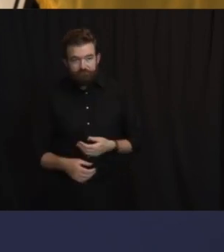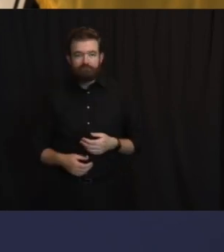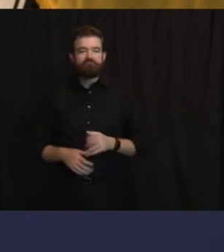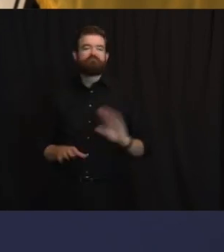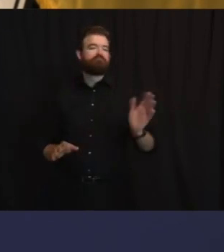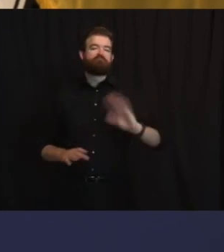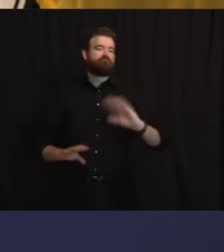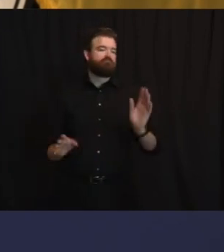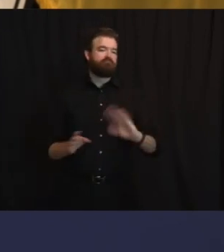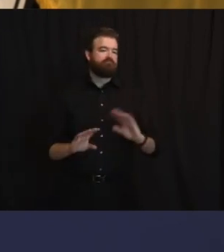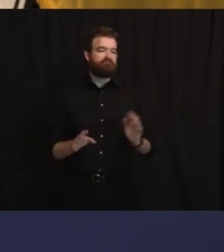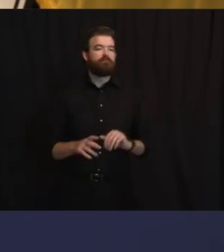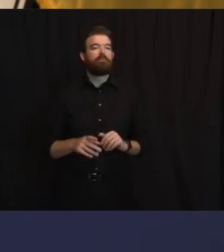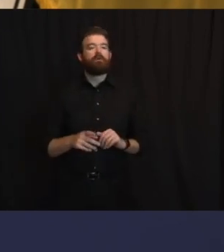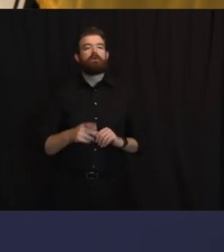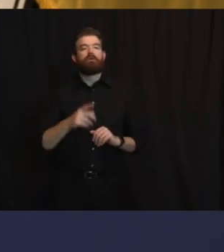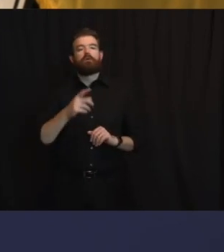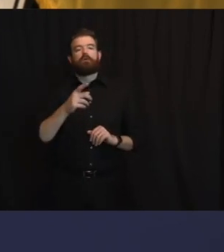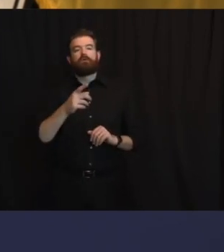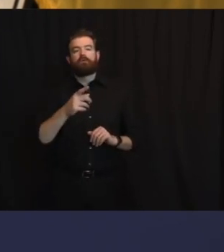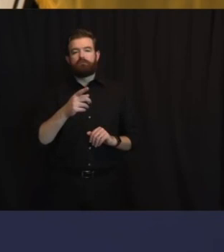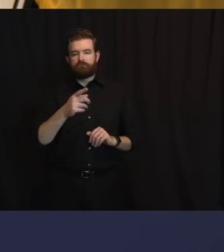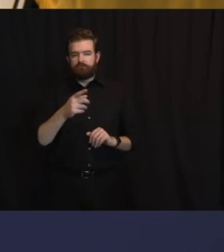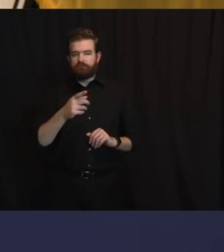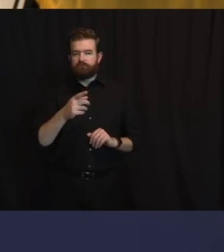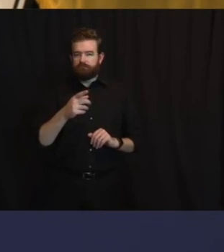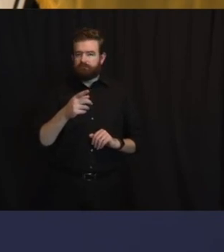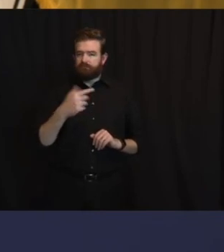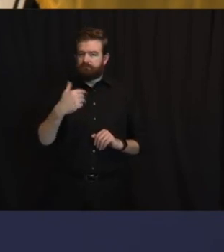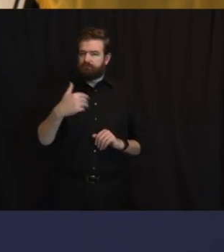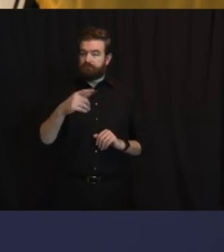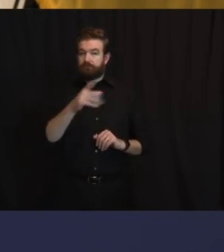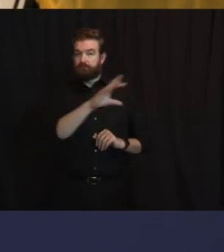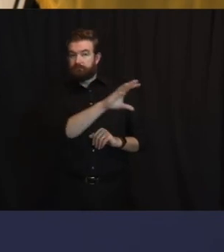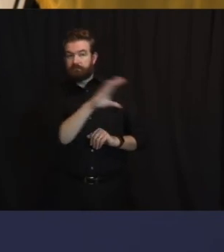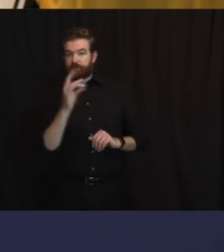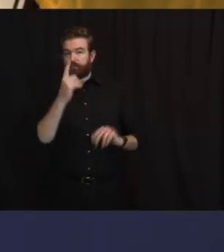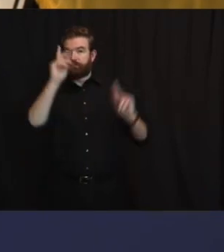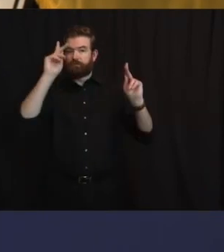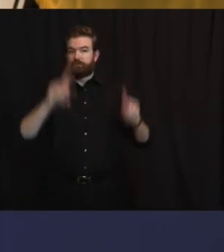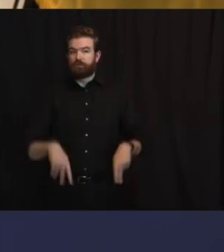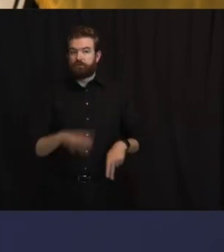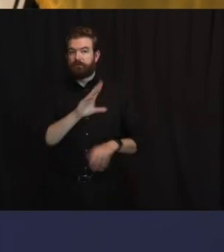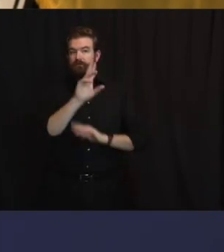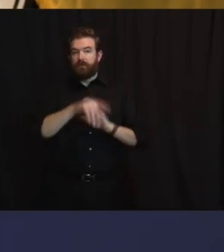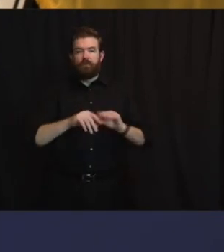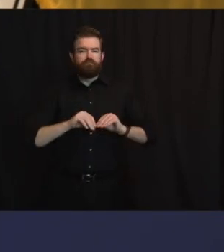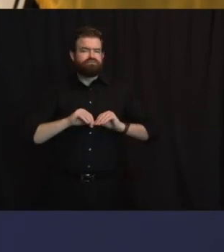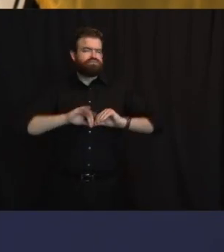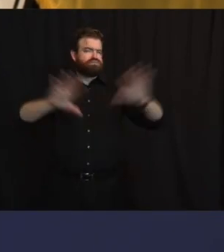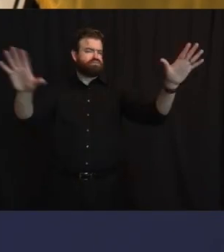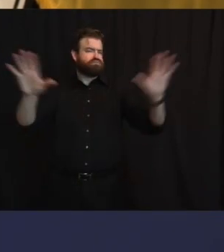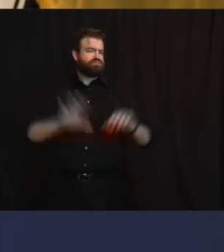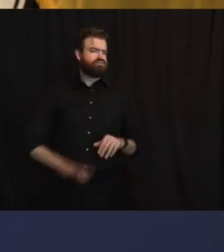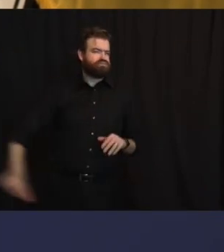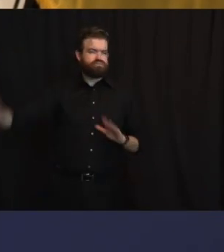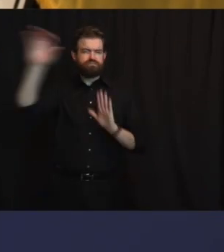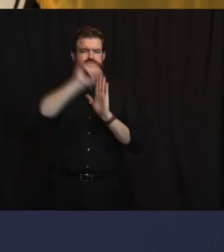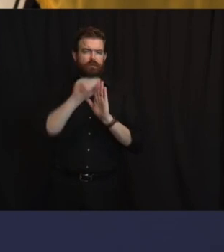be the one that's featured, which is a big deal, and this is going to reach all over the state.